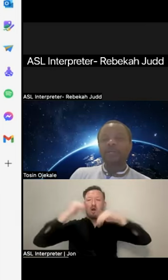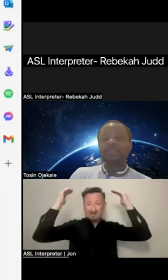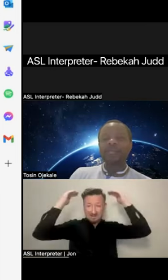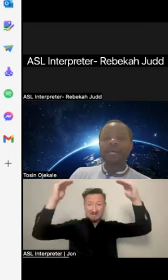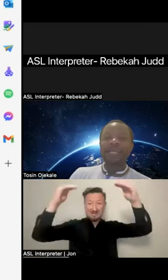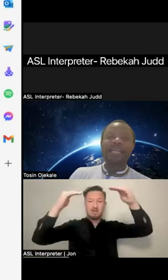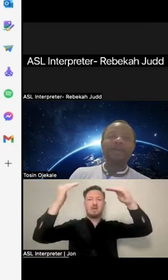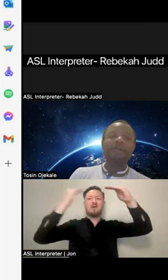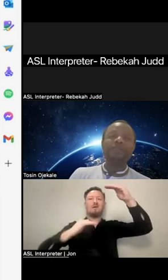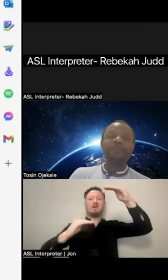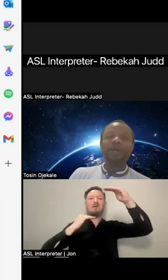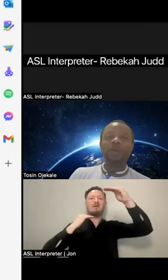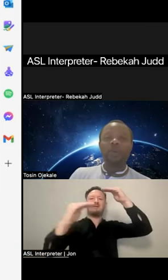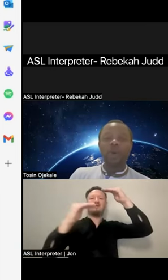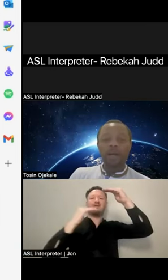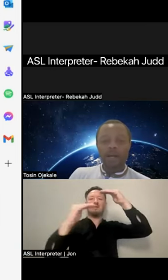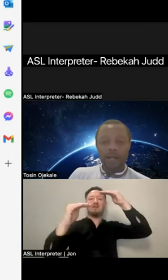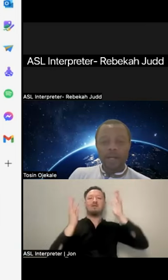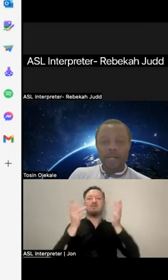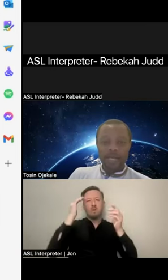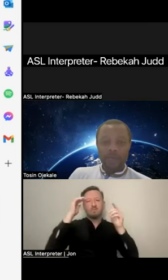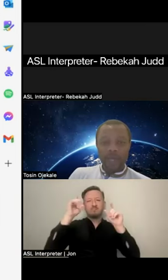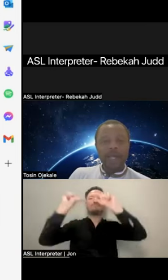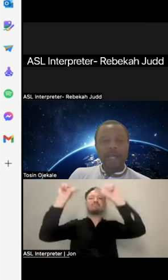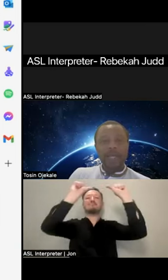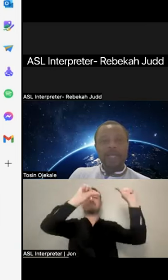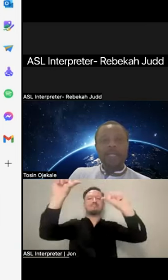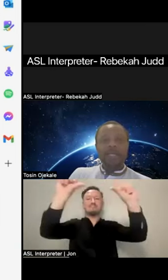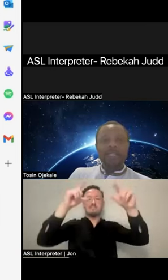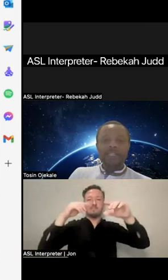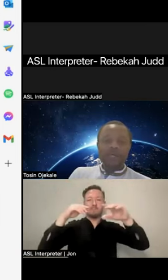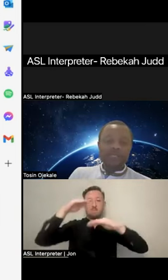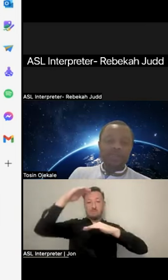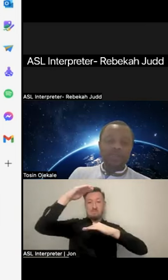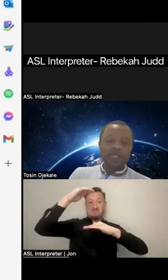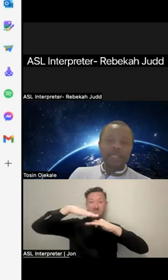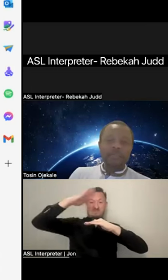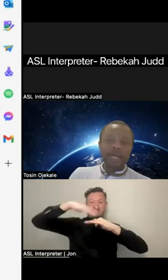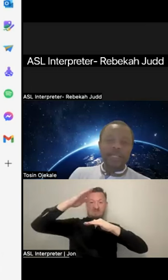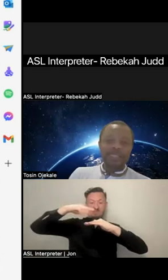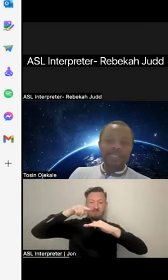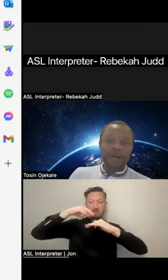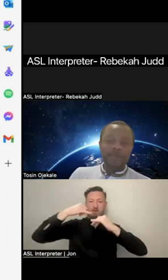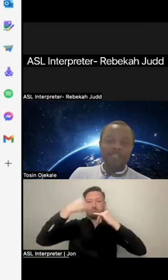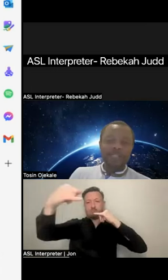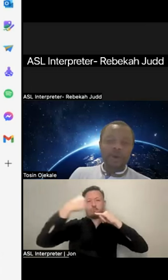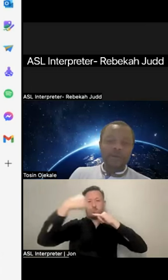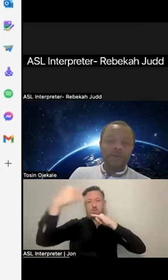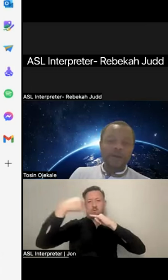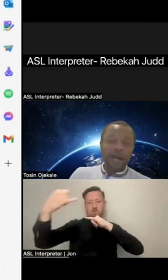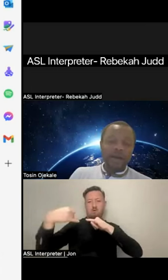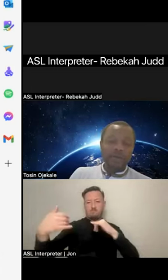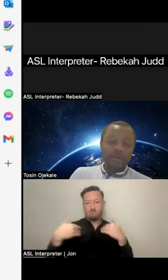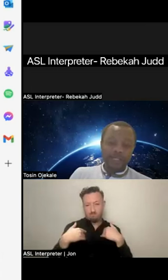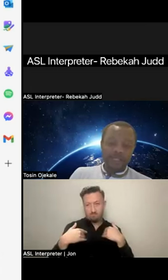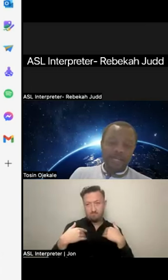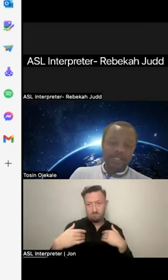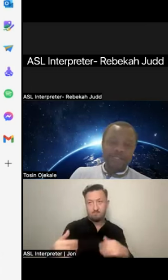used. It doesn't mean that any of this would not work anywhere. It's just what the cable jacket is about is more of